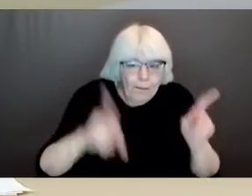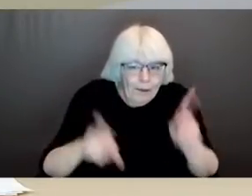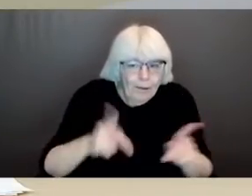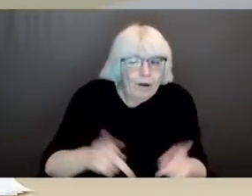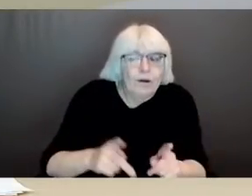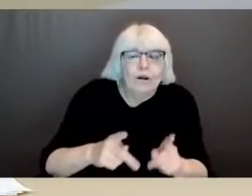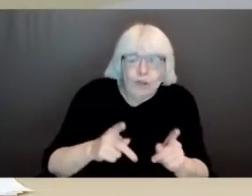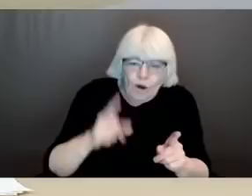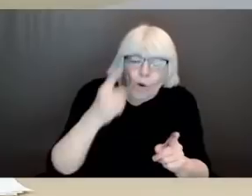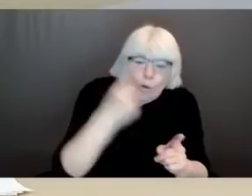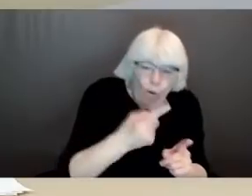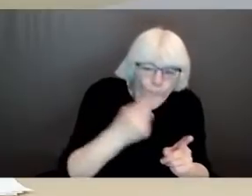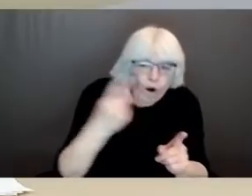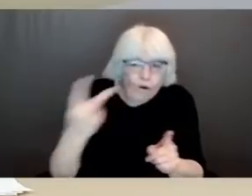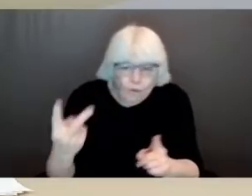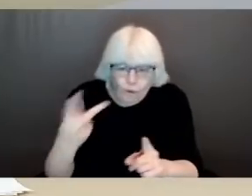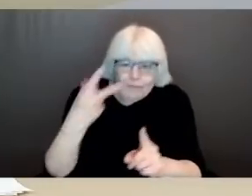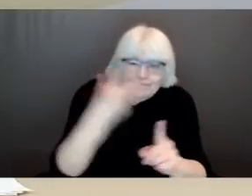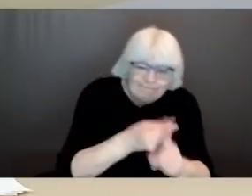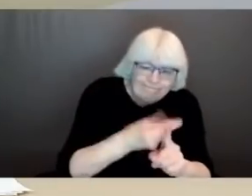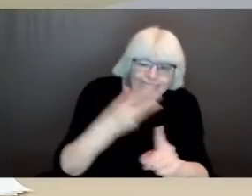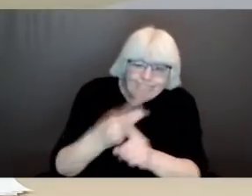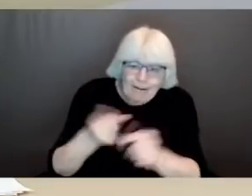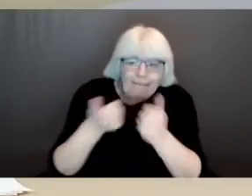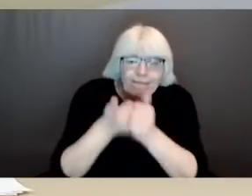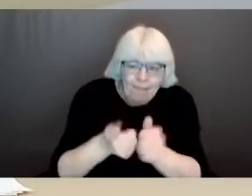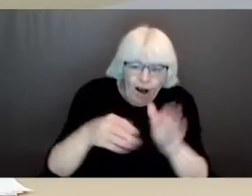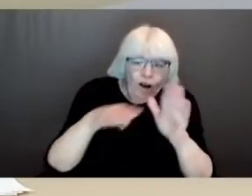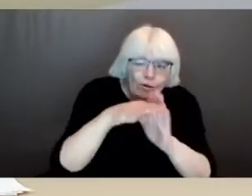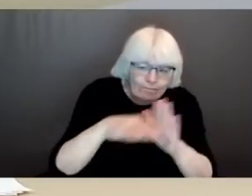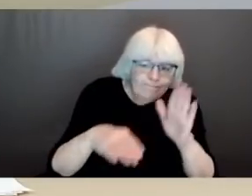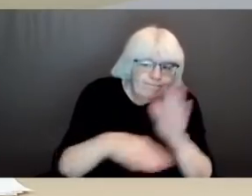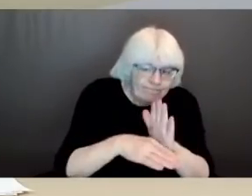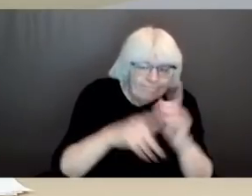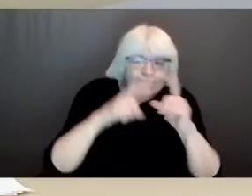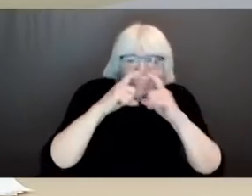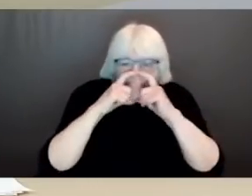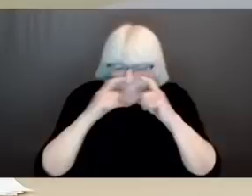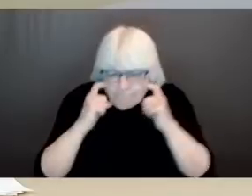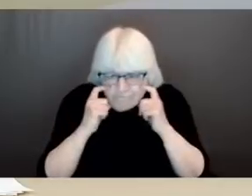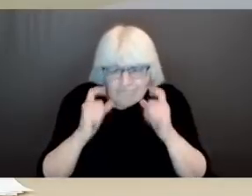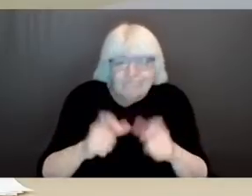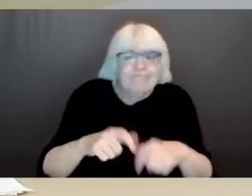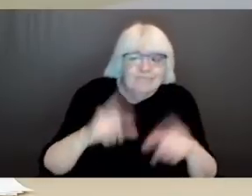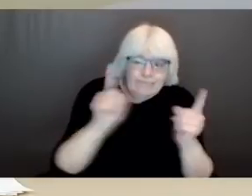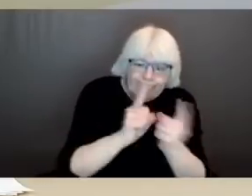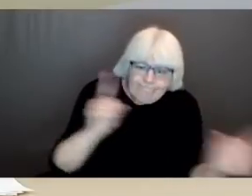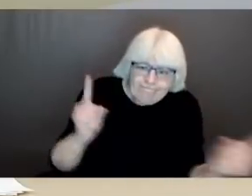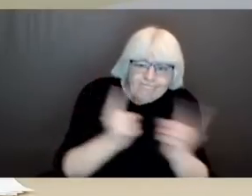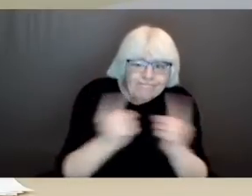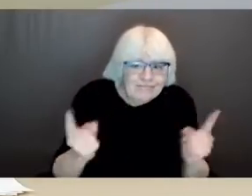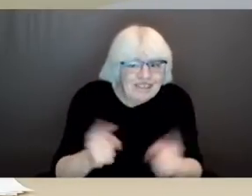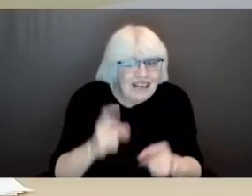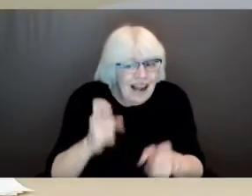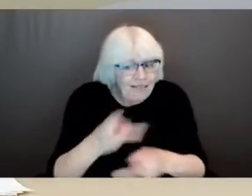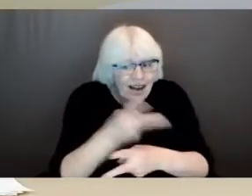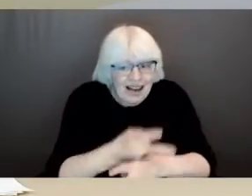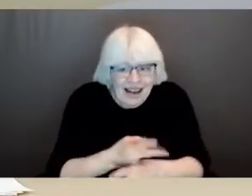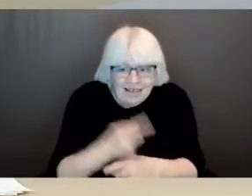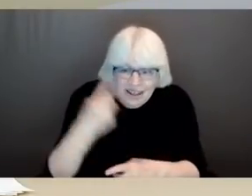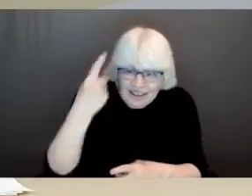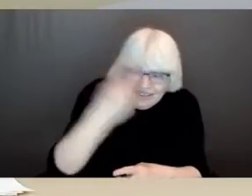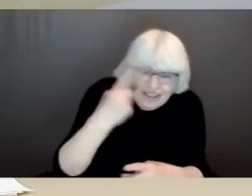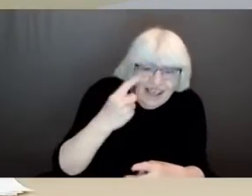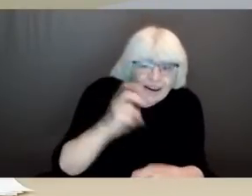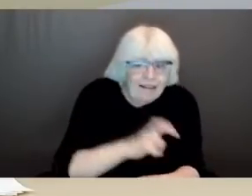bit longer. It is still important that PEI residents carefully consider the need to travel off-island. As we